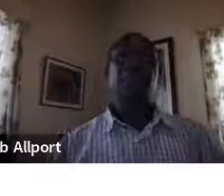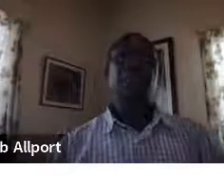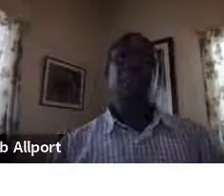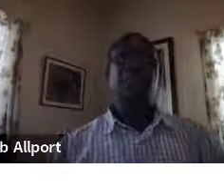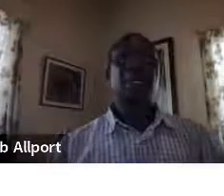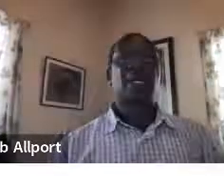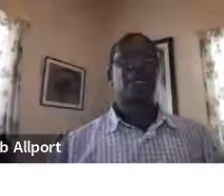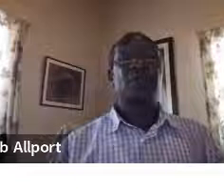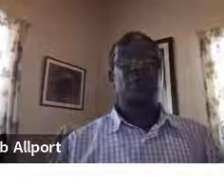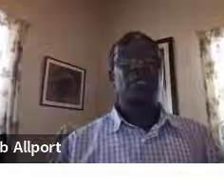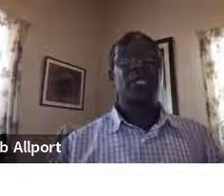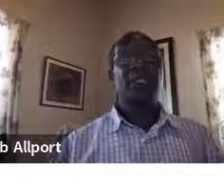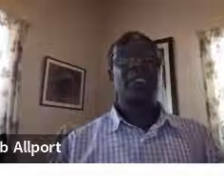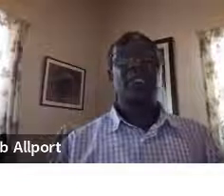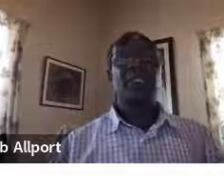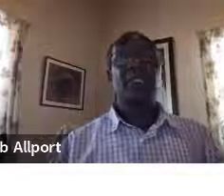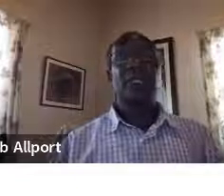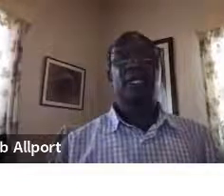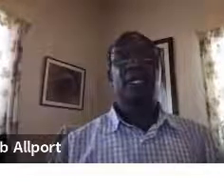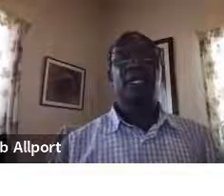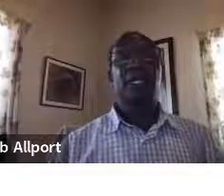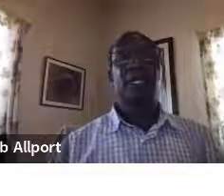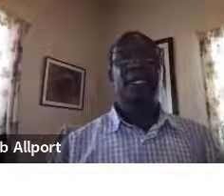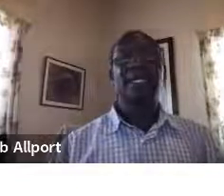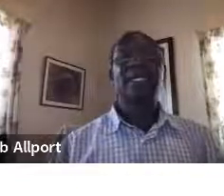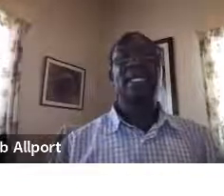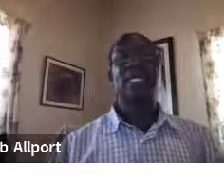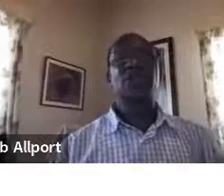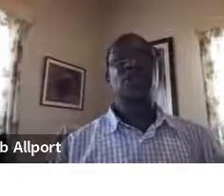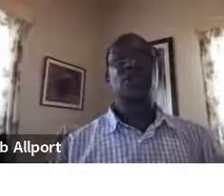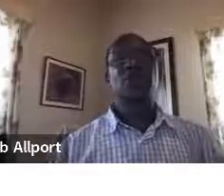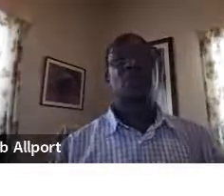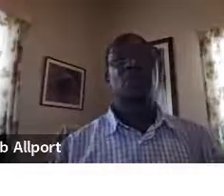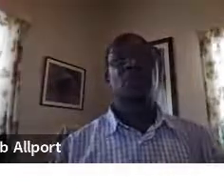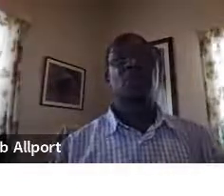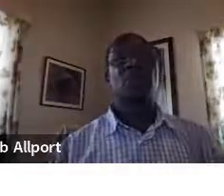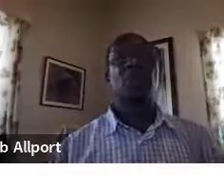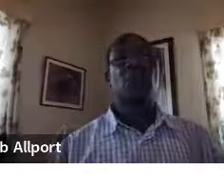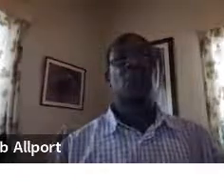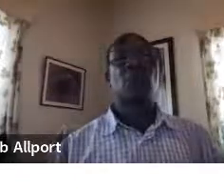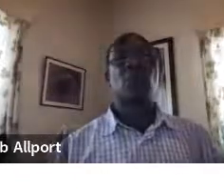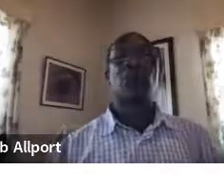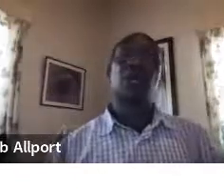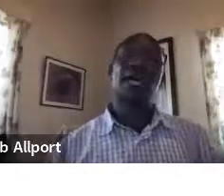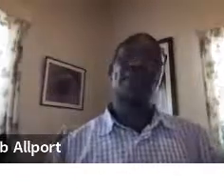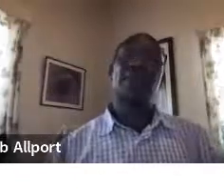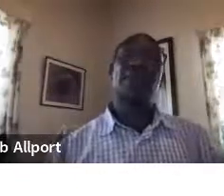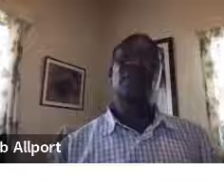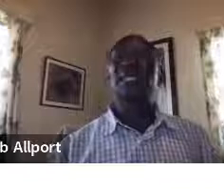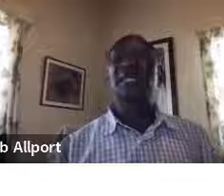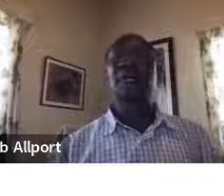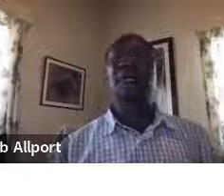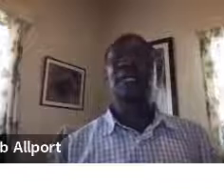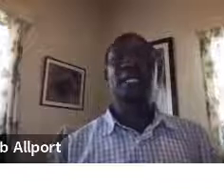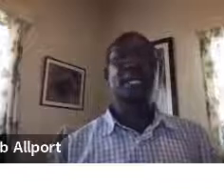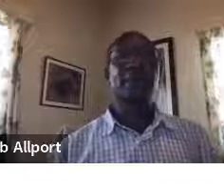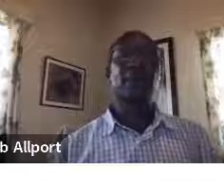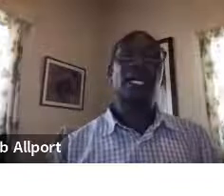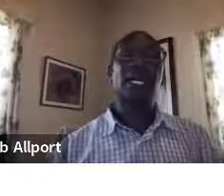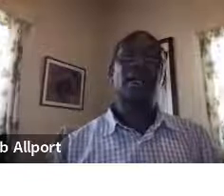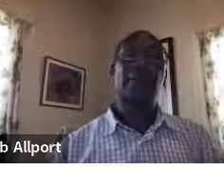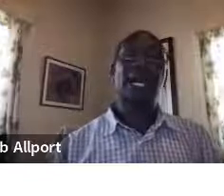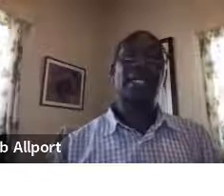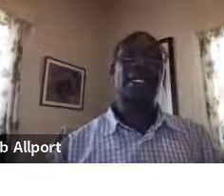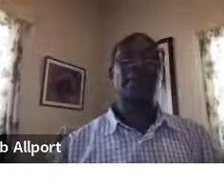output. So this raises an issue. What will happen for Kenya? Will it